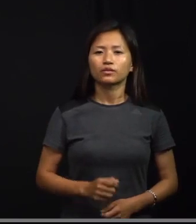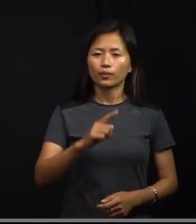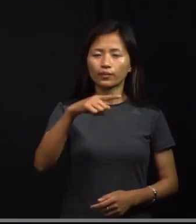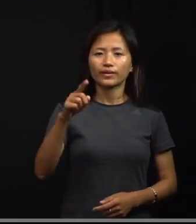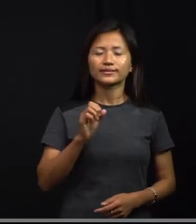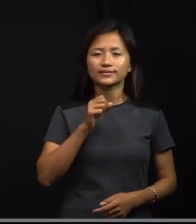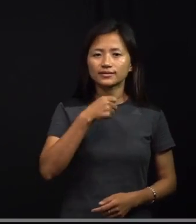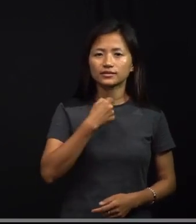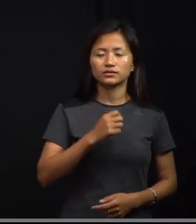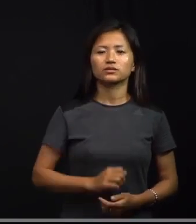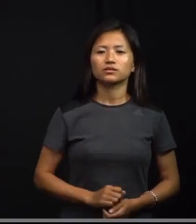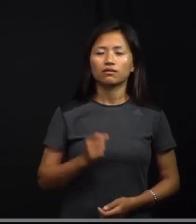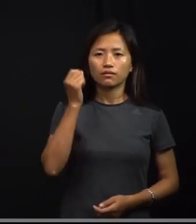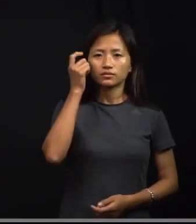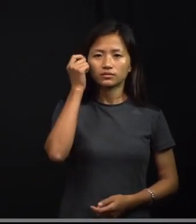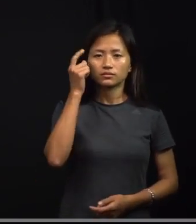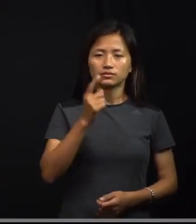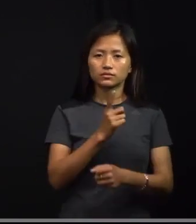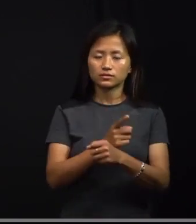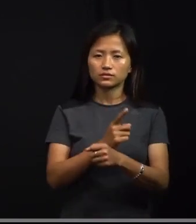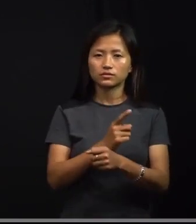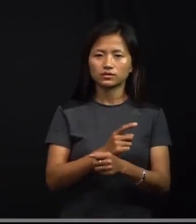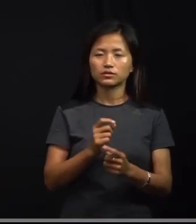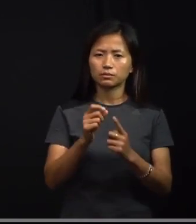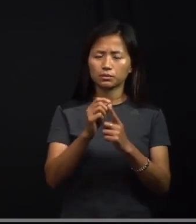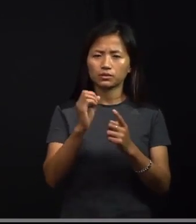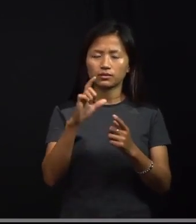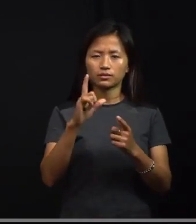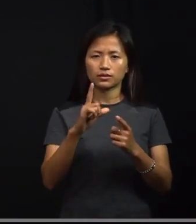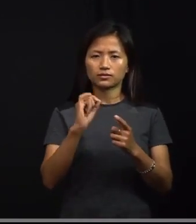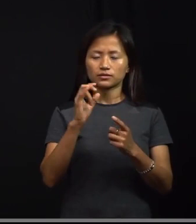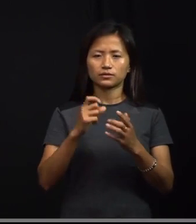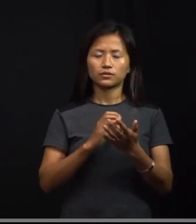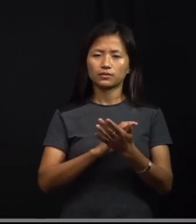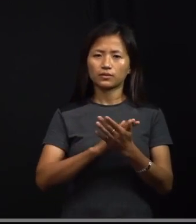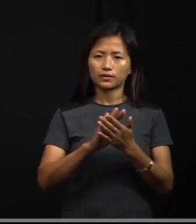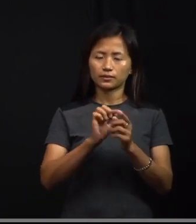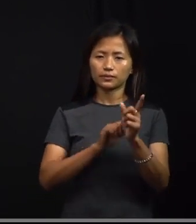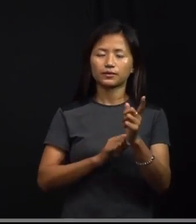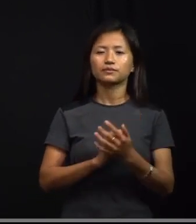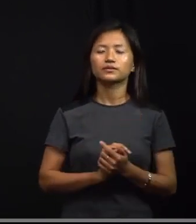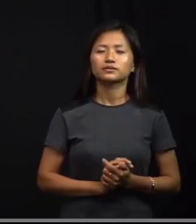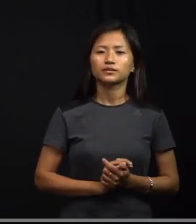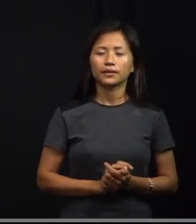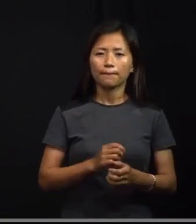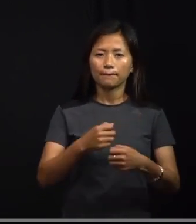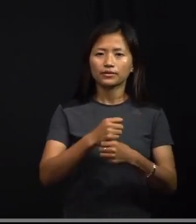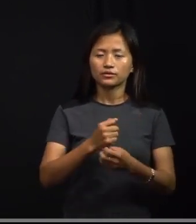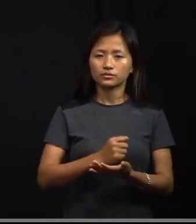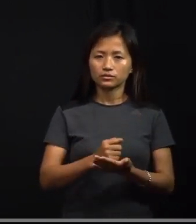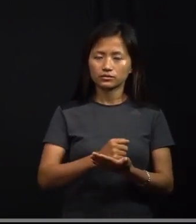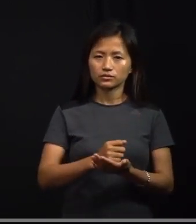age or your understanding, the teachers, the policy makers, and then the experts, they'll try to give you